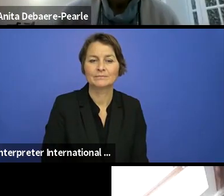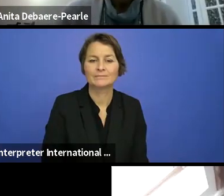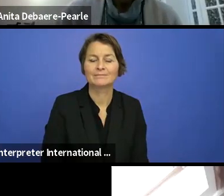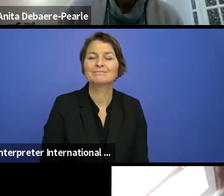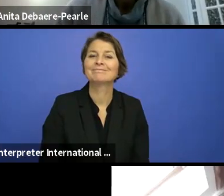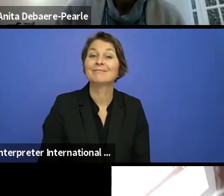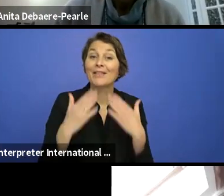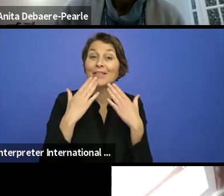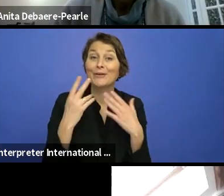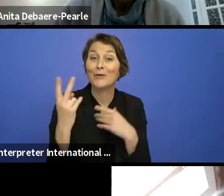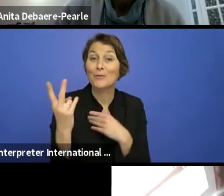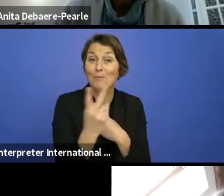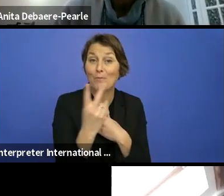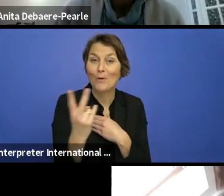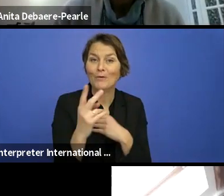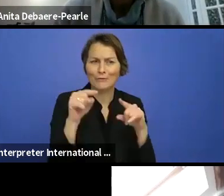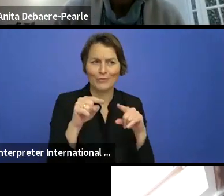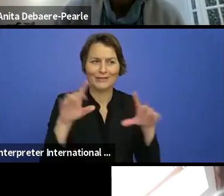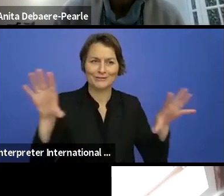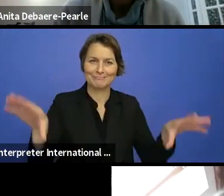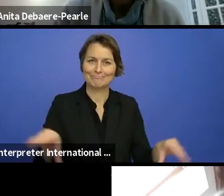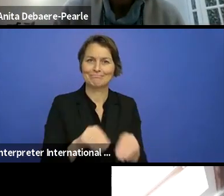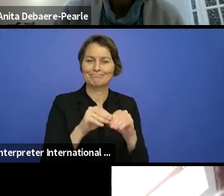today for this concluding discussion.